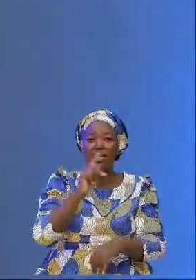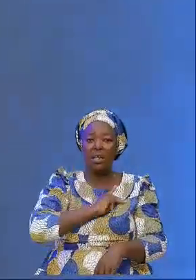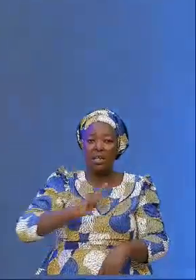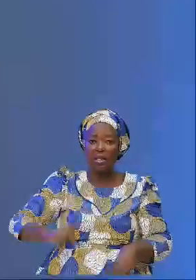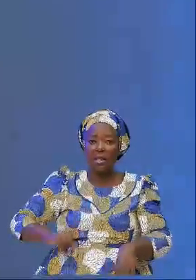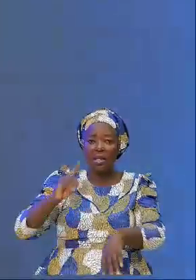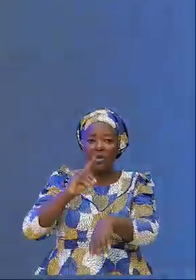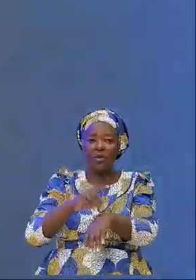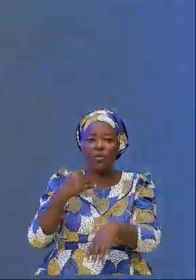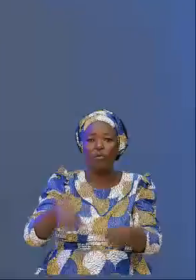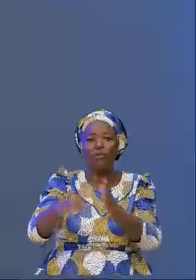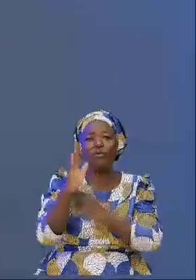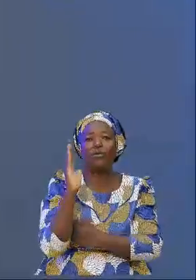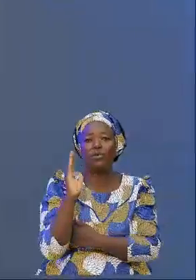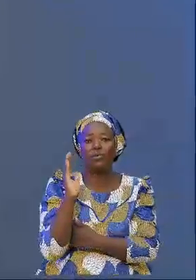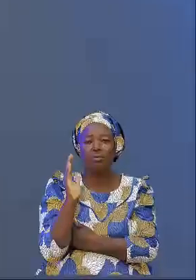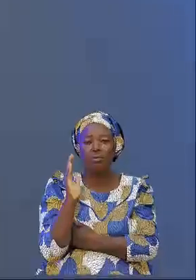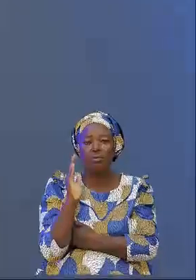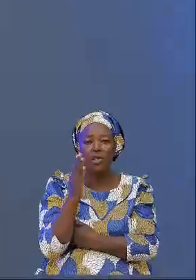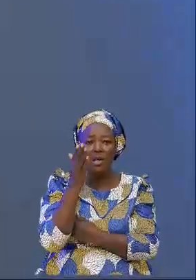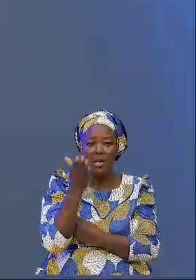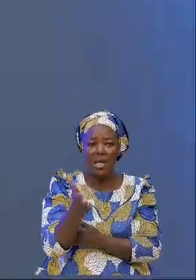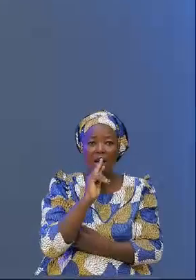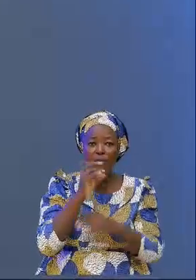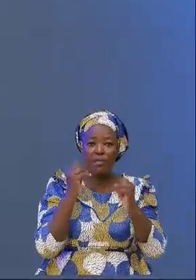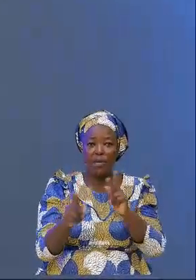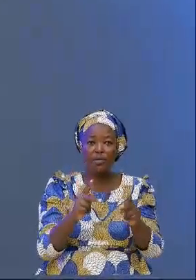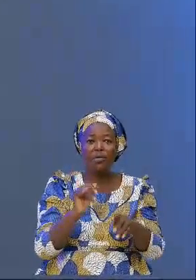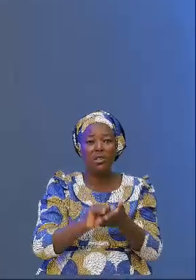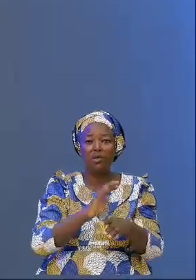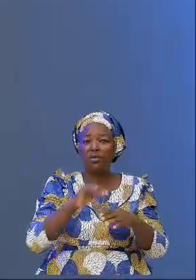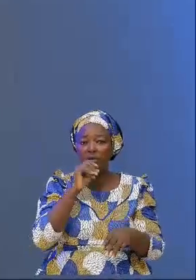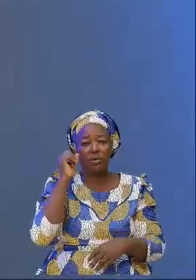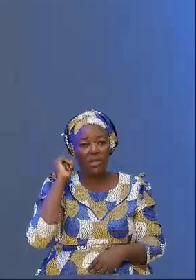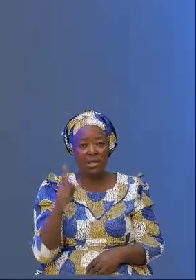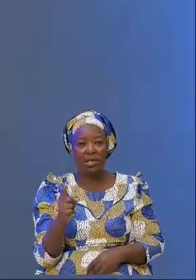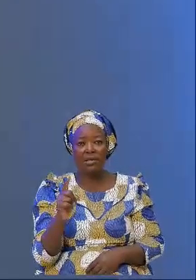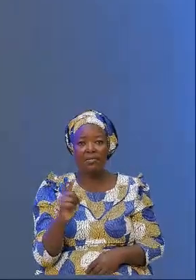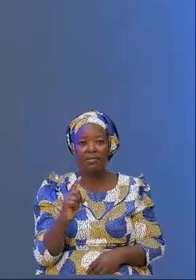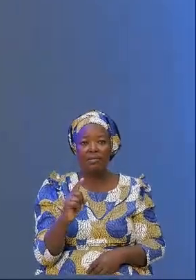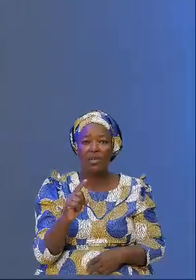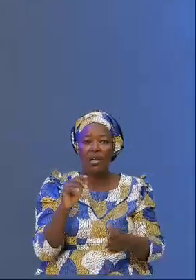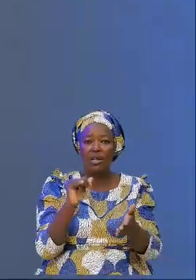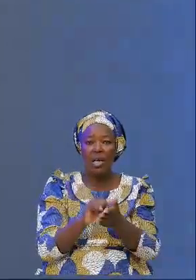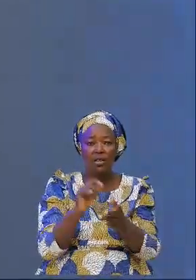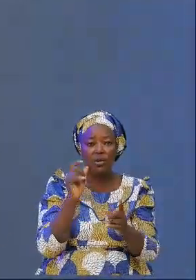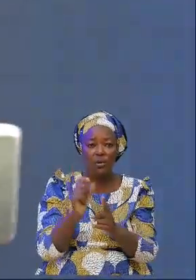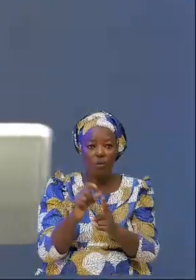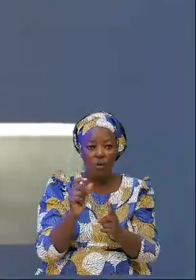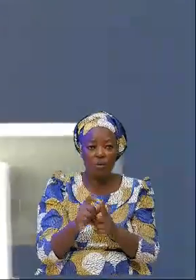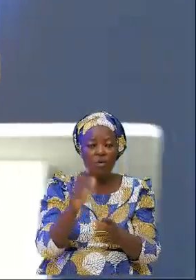shall not inherit the kingdom of God. There are many people that do